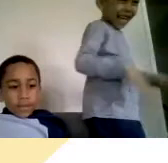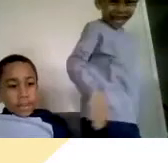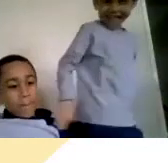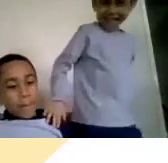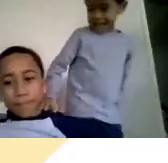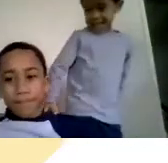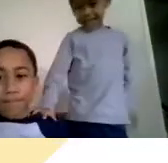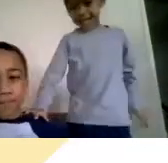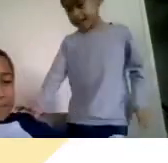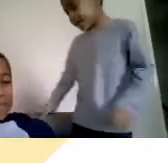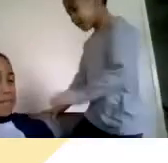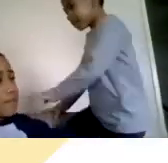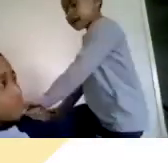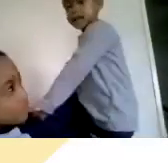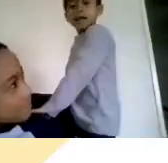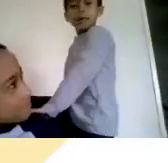This